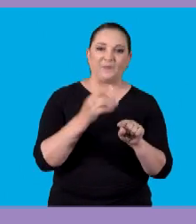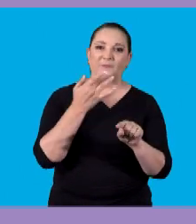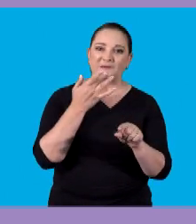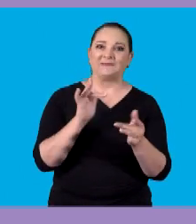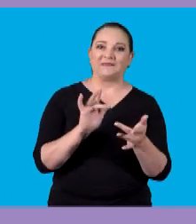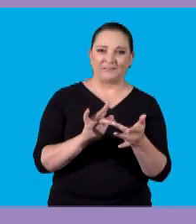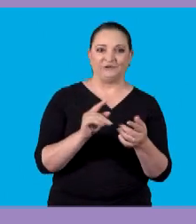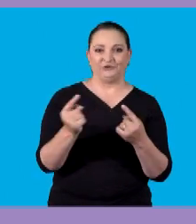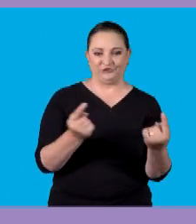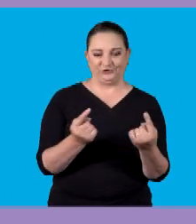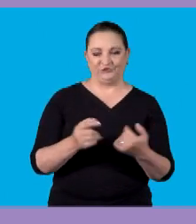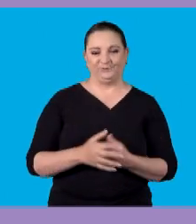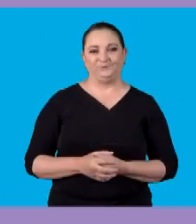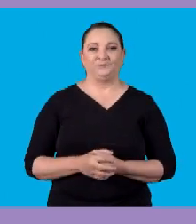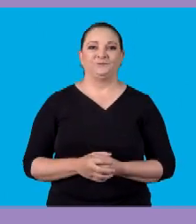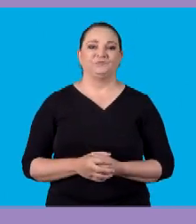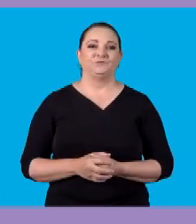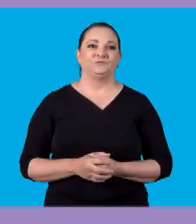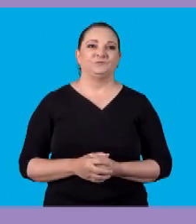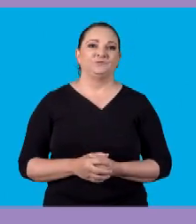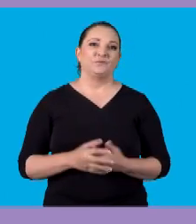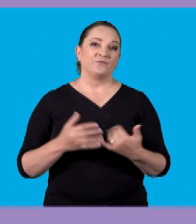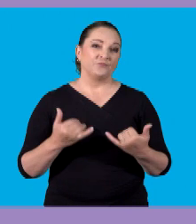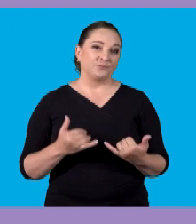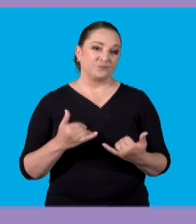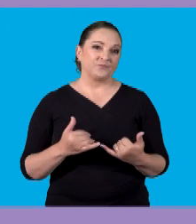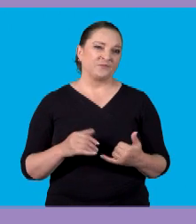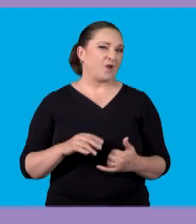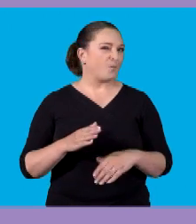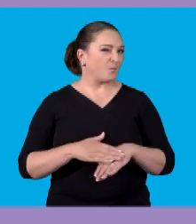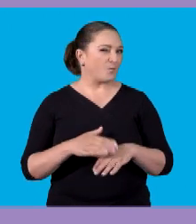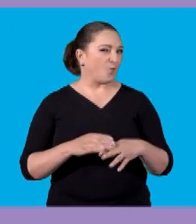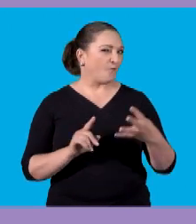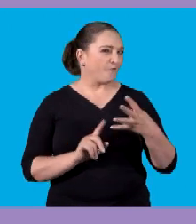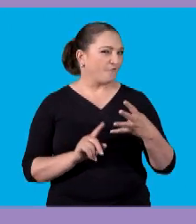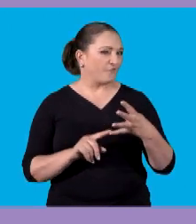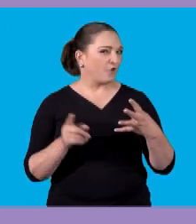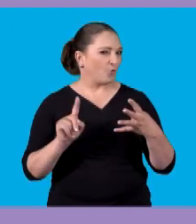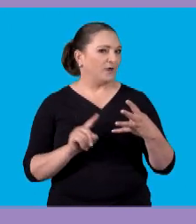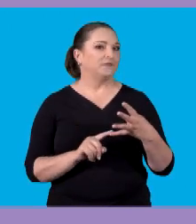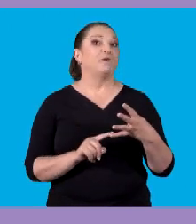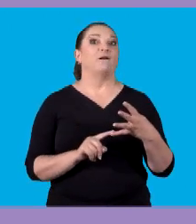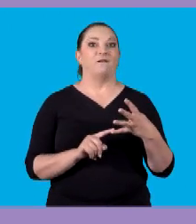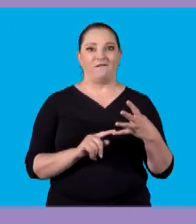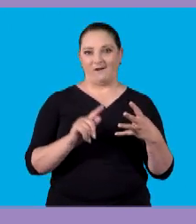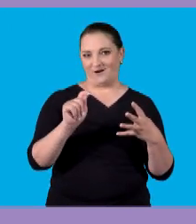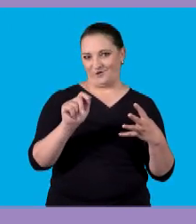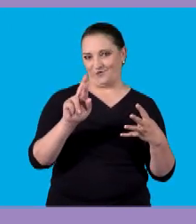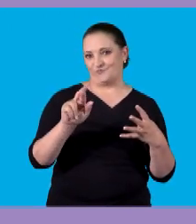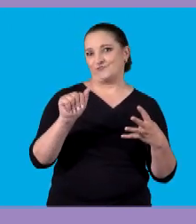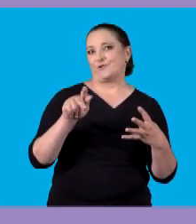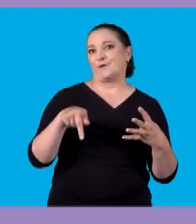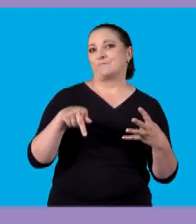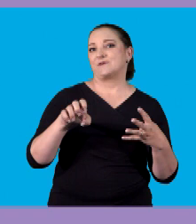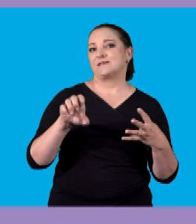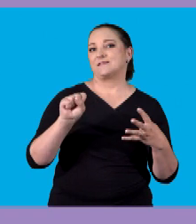that are equal to each other. What else or which other quadrilateral are we going to look at? If